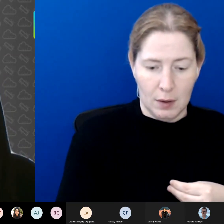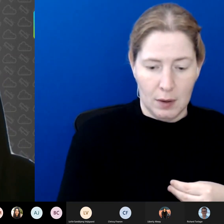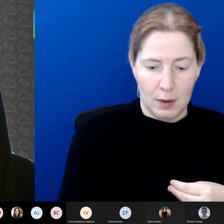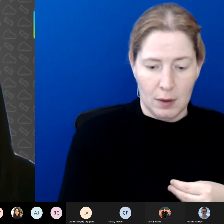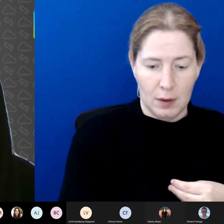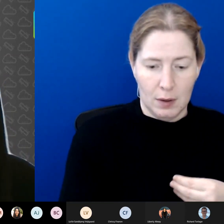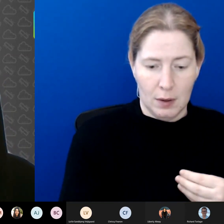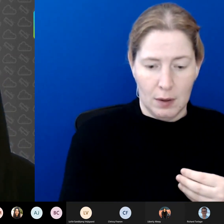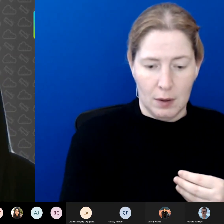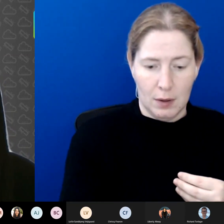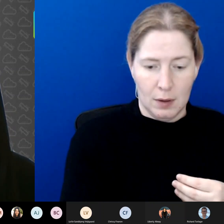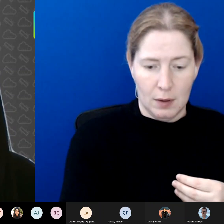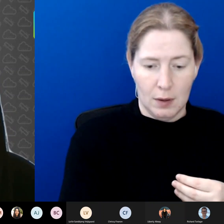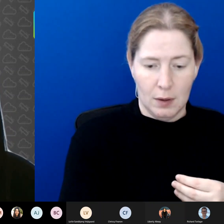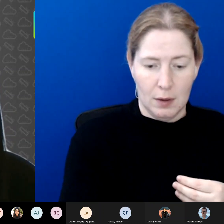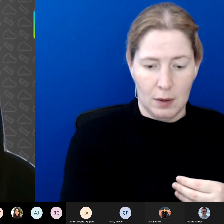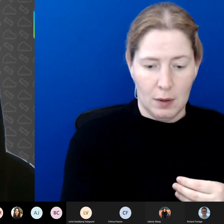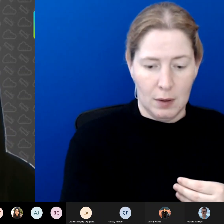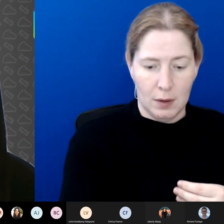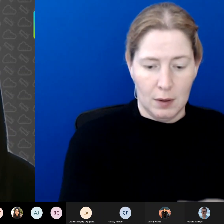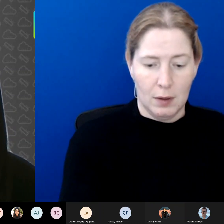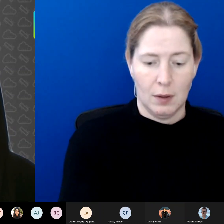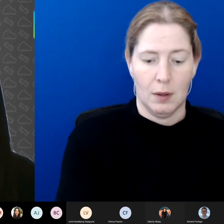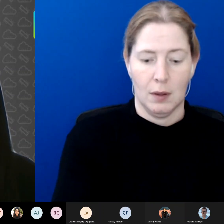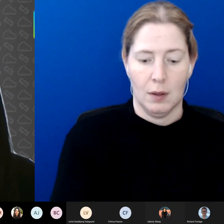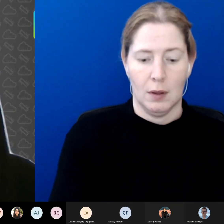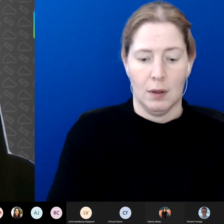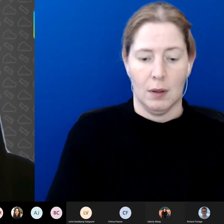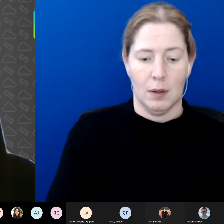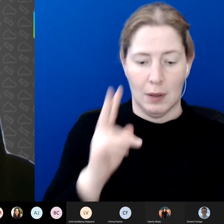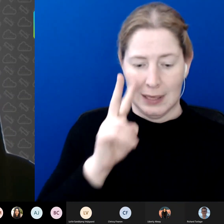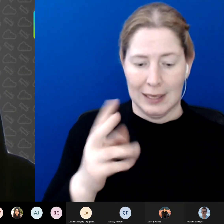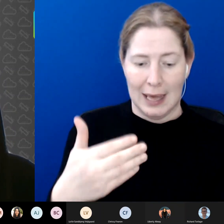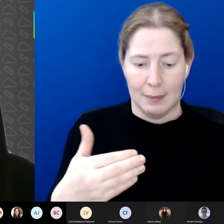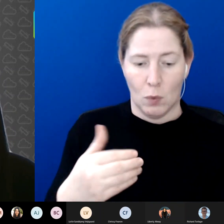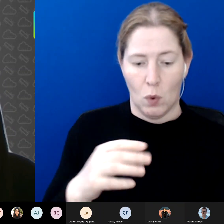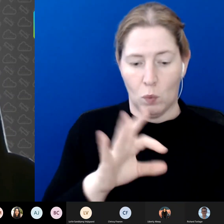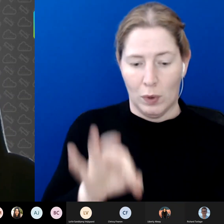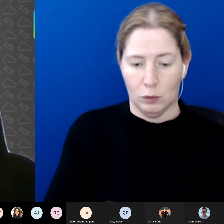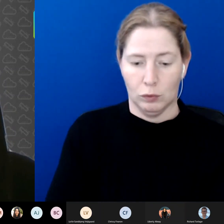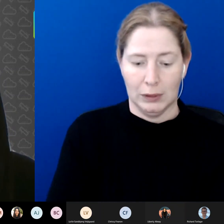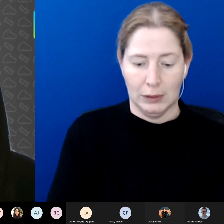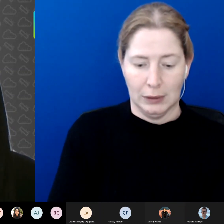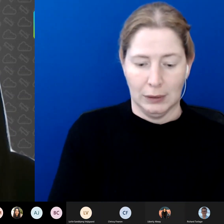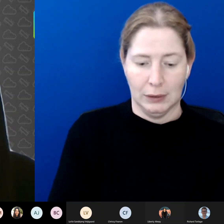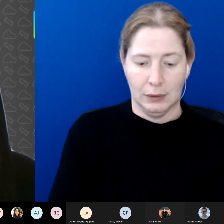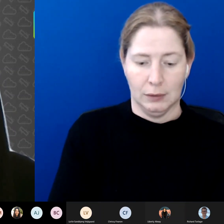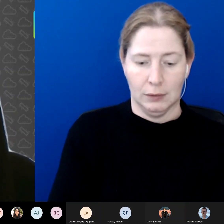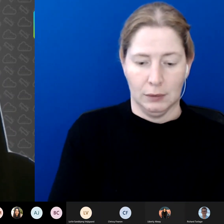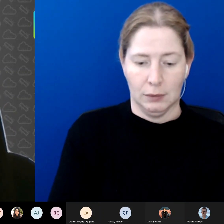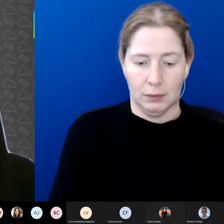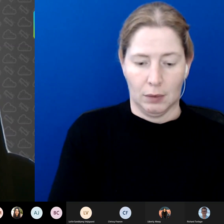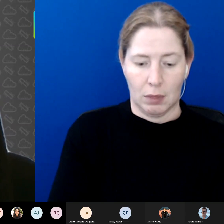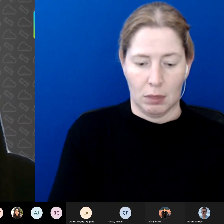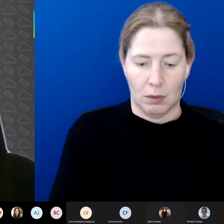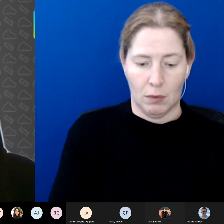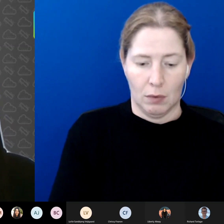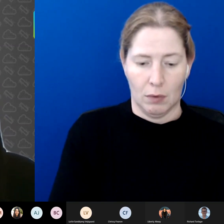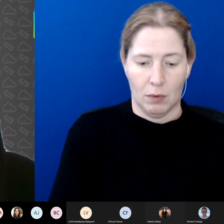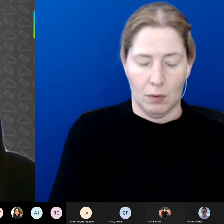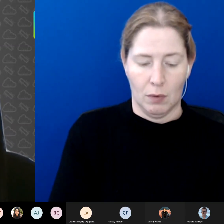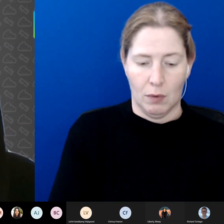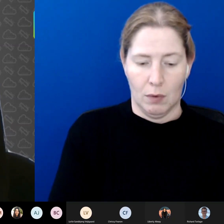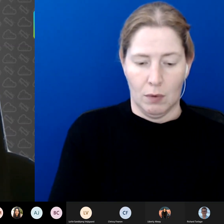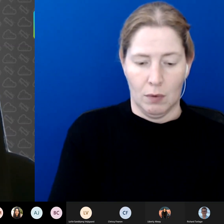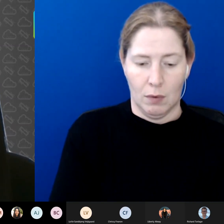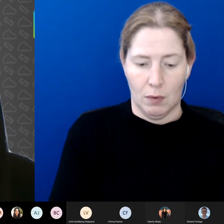myself if you do have any more queries or questions. We do have another session which we'll be running just in a minute